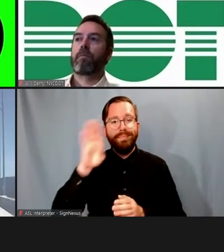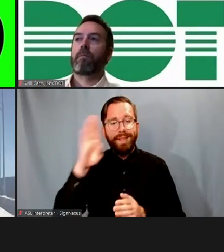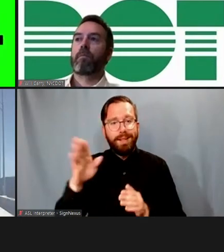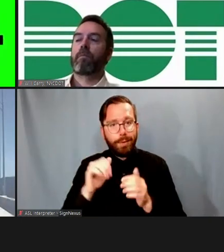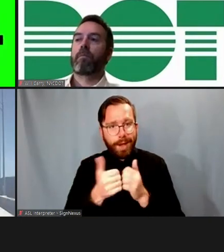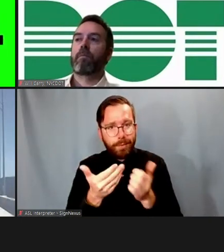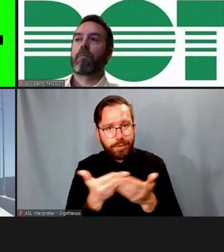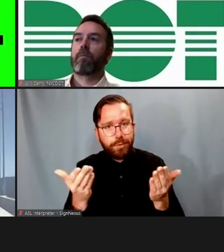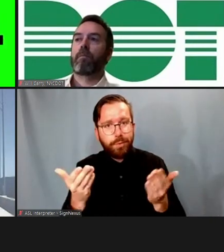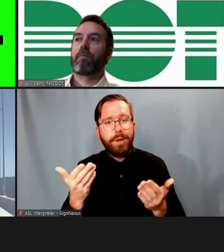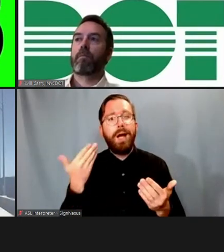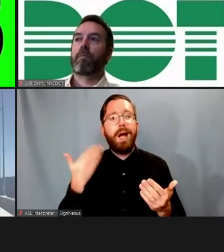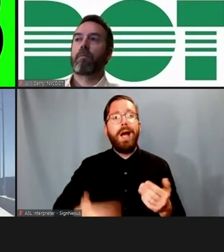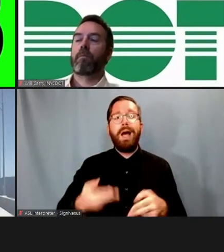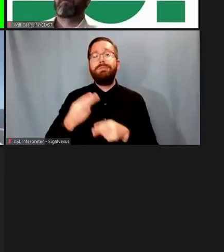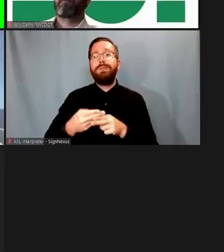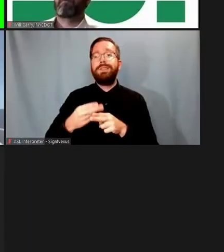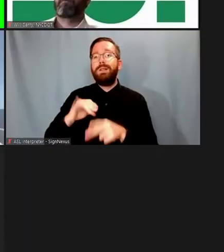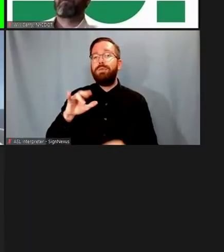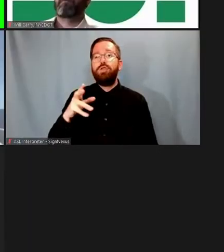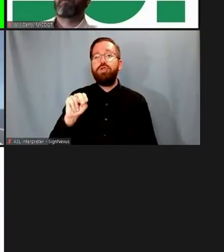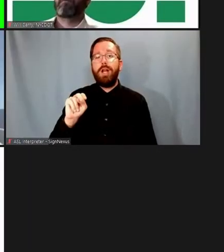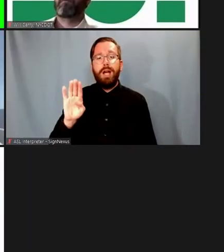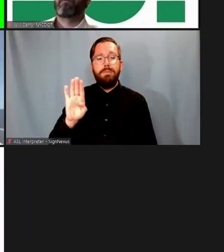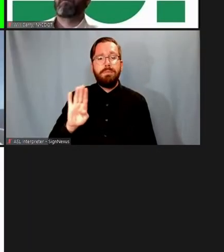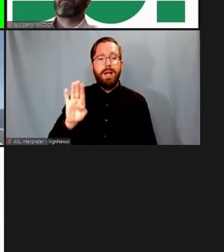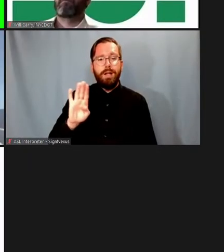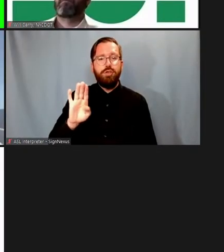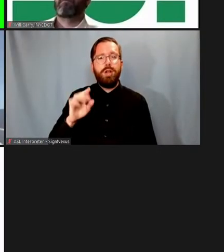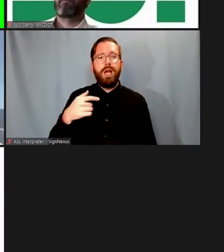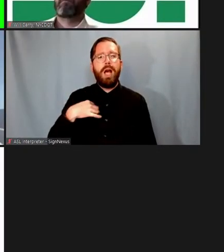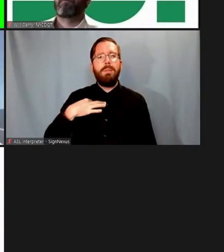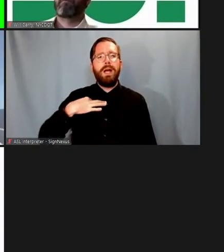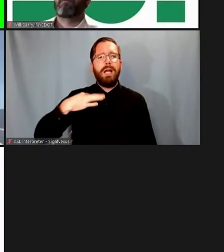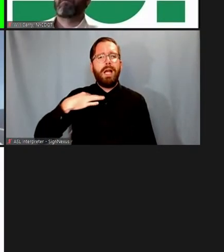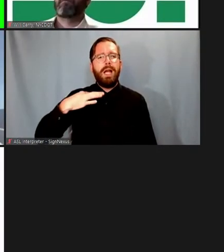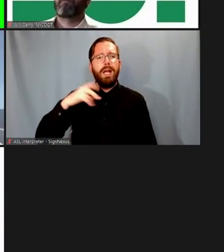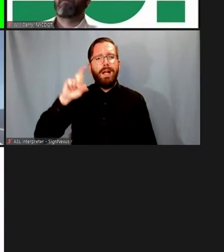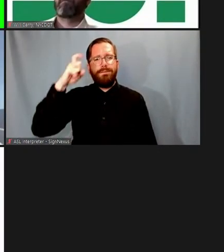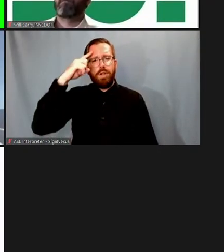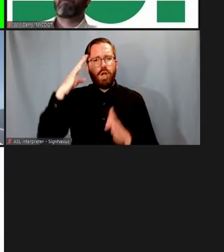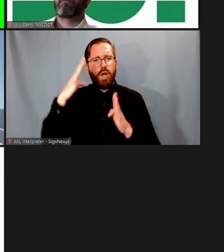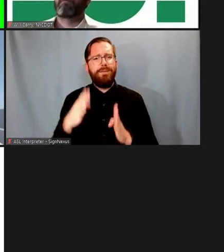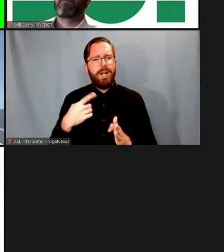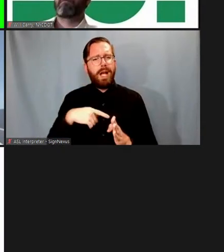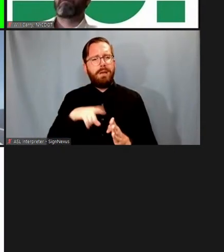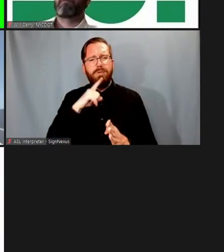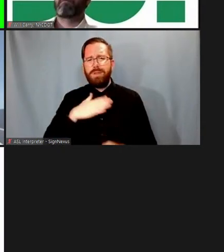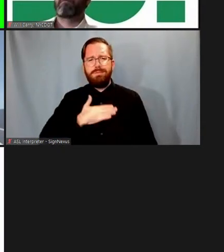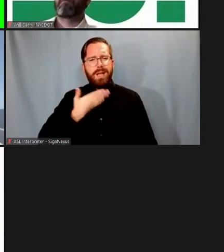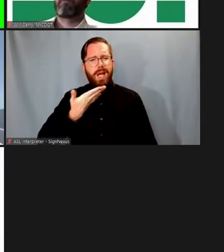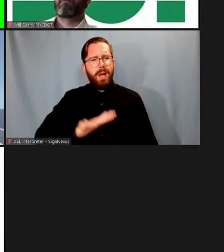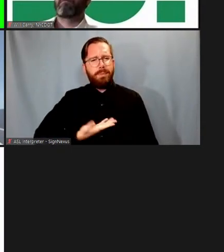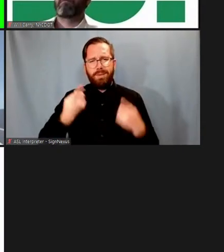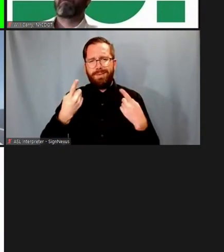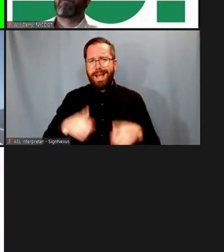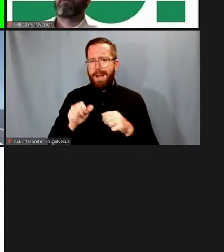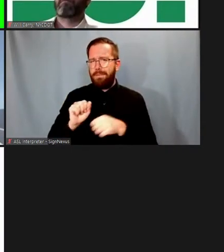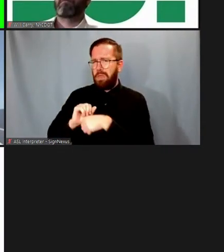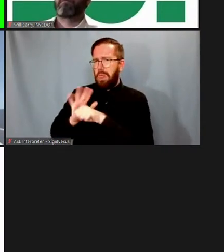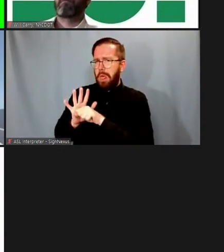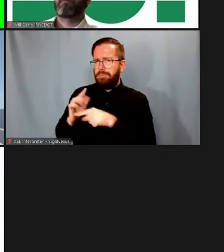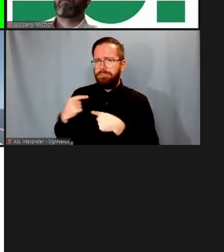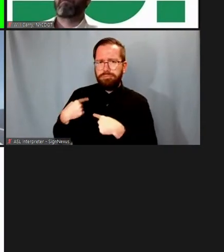name is john r banzer i'm a write-in candidate for governor and i've been uh very upset with what has gone on throughout the pandemic as a